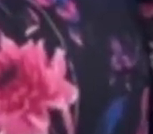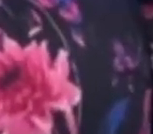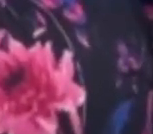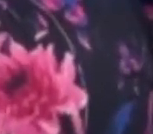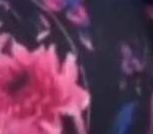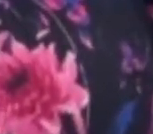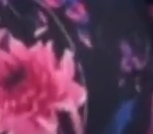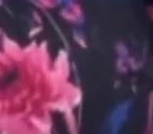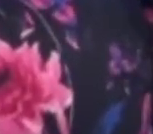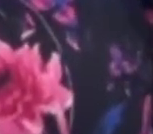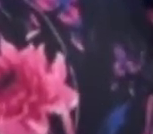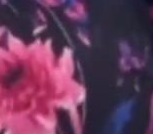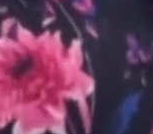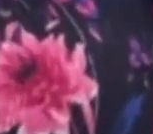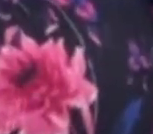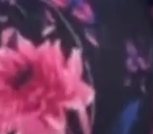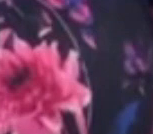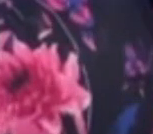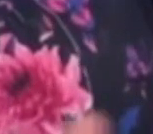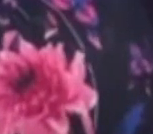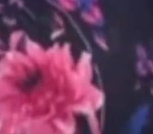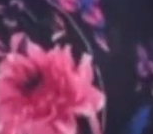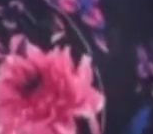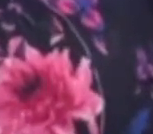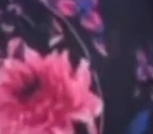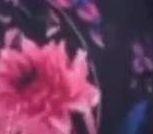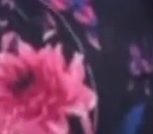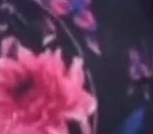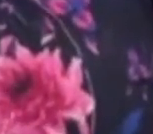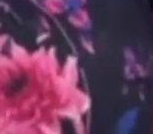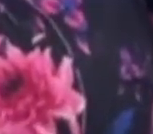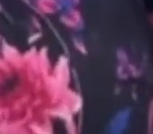page. Be sure to like, comment, and subscribe for all things Set and Ask.